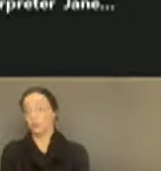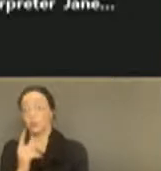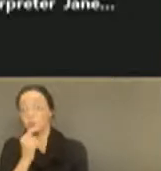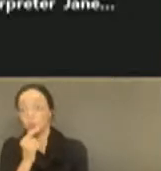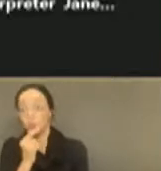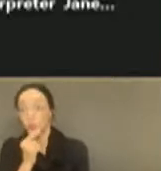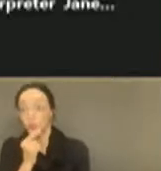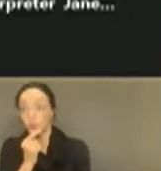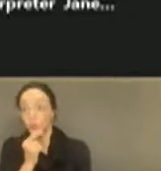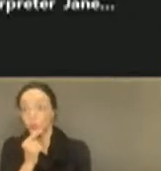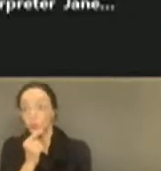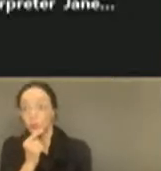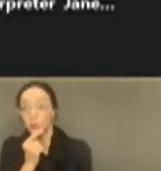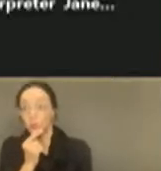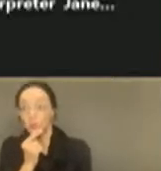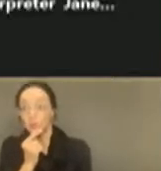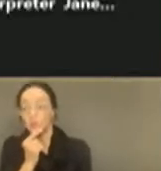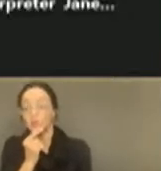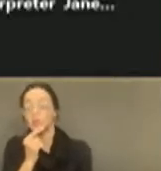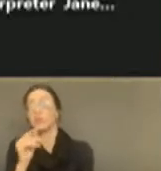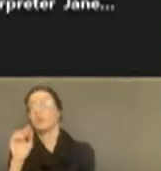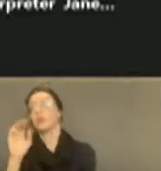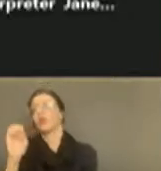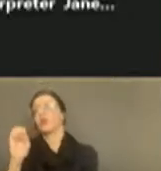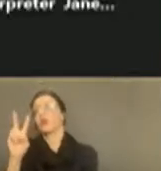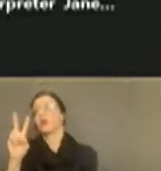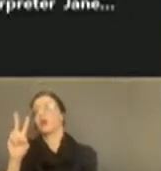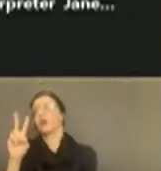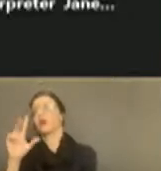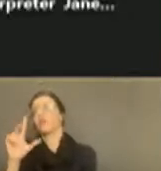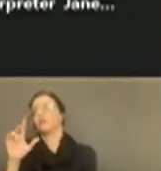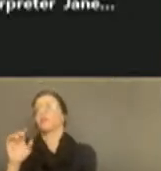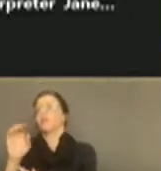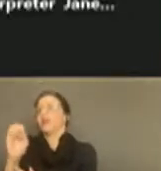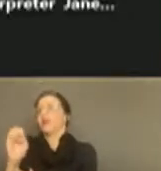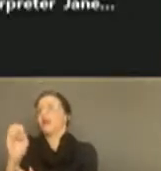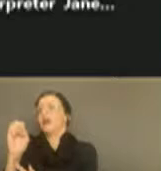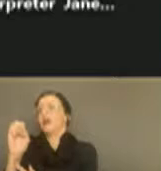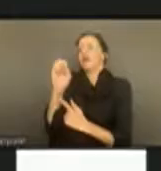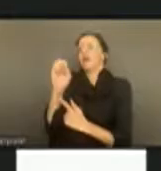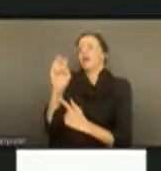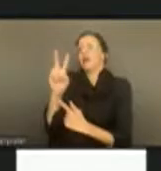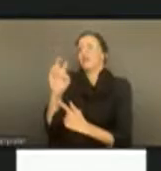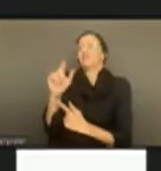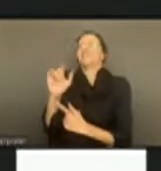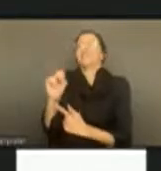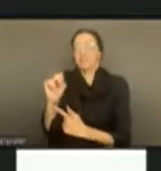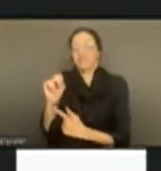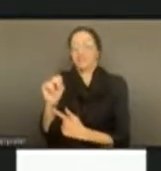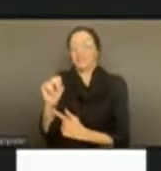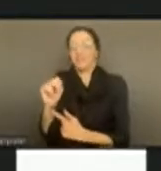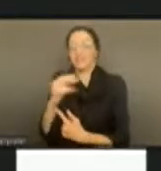is Evelyn Grissa Sullivan. Evelyn,